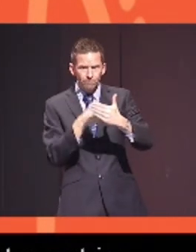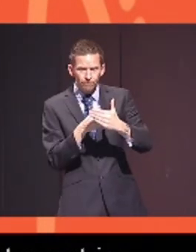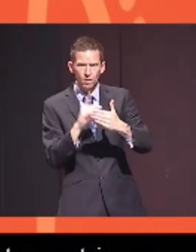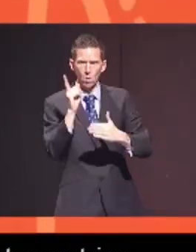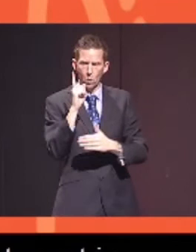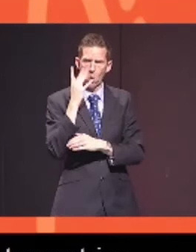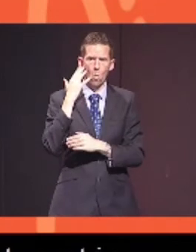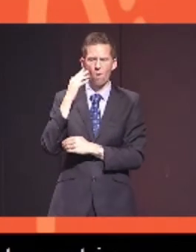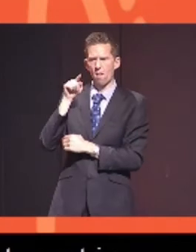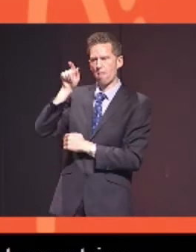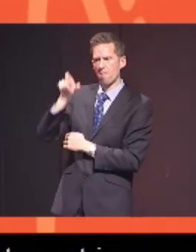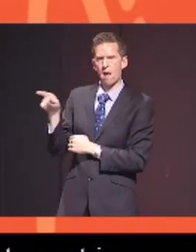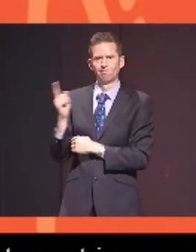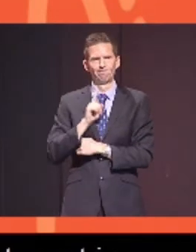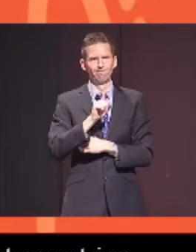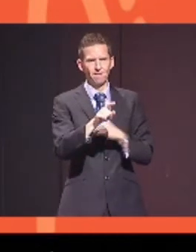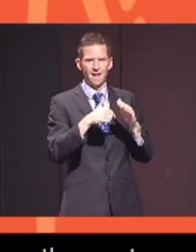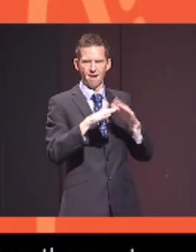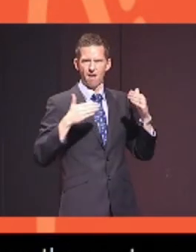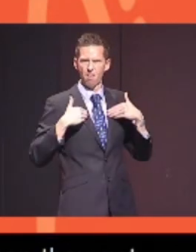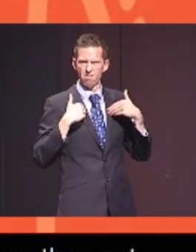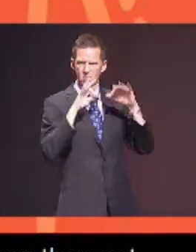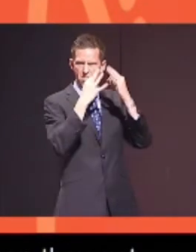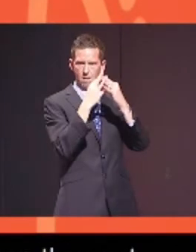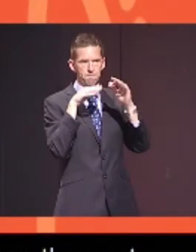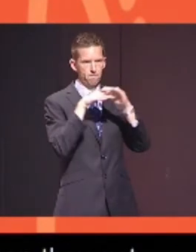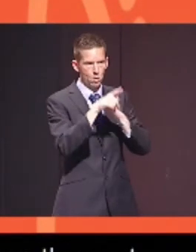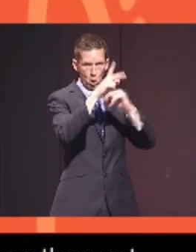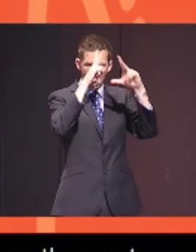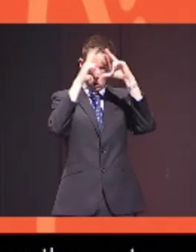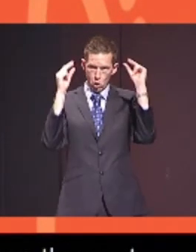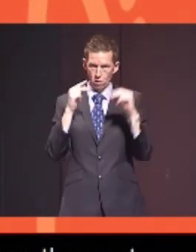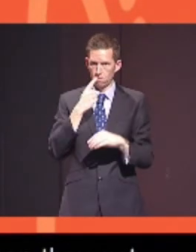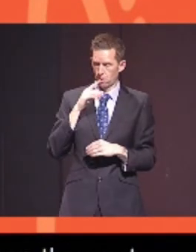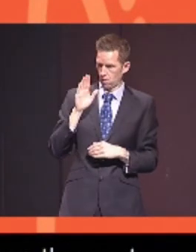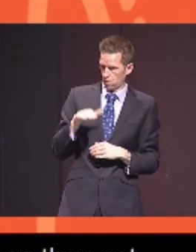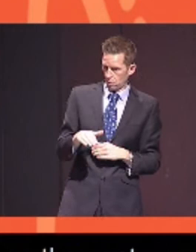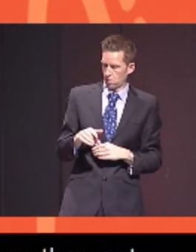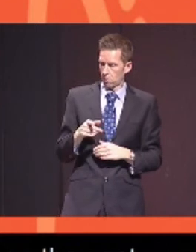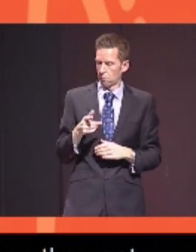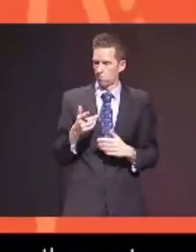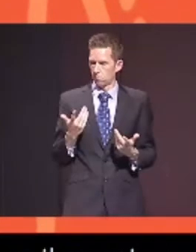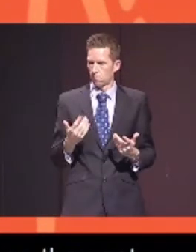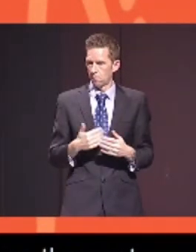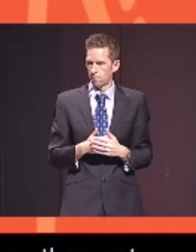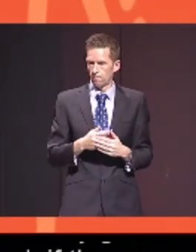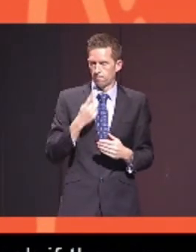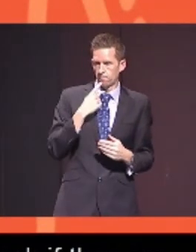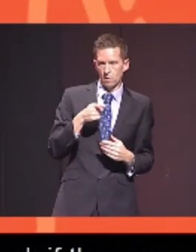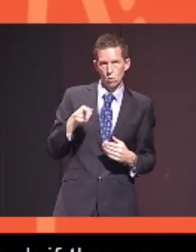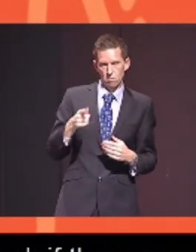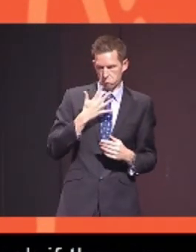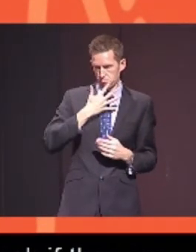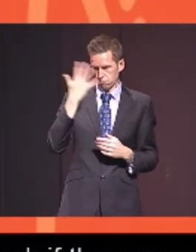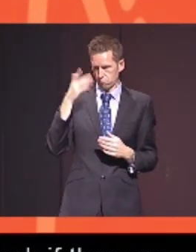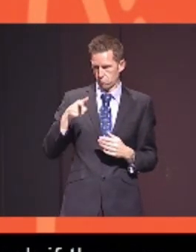face is when they get into a health facility and the nurses would say, ask if they are not ashamed of being a woman